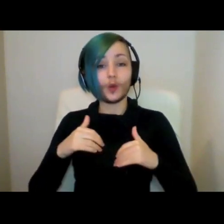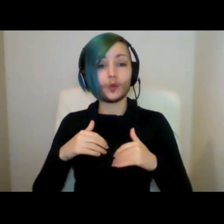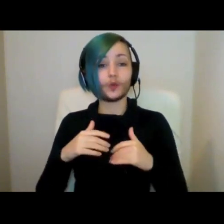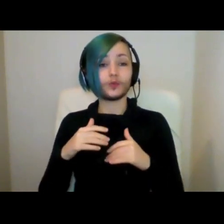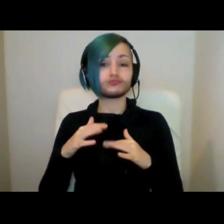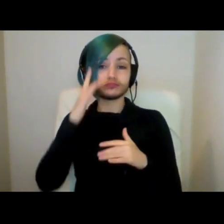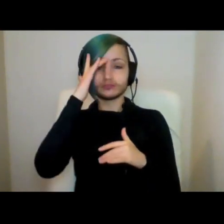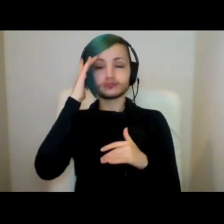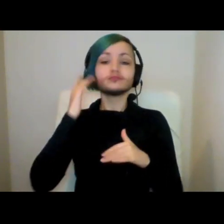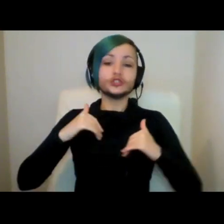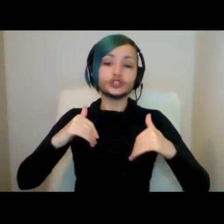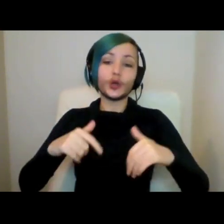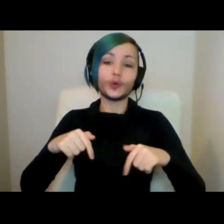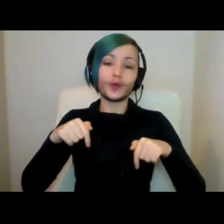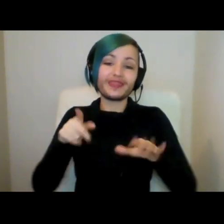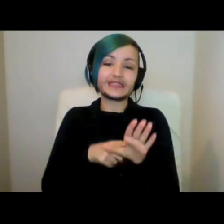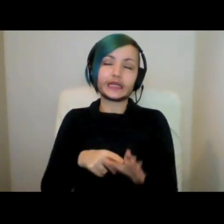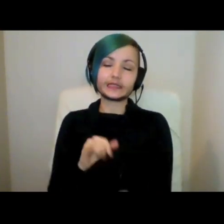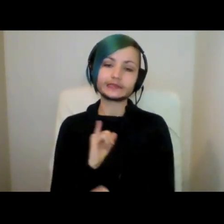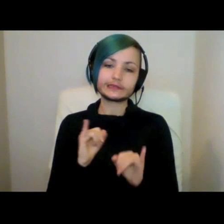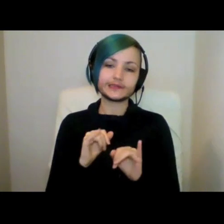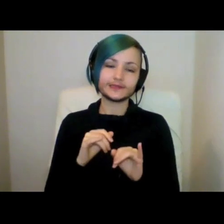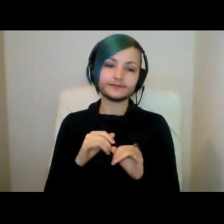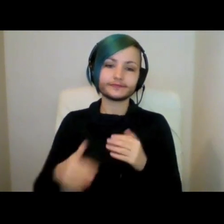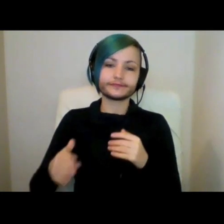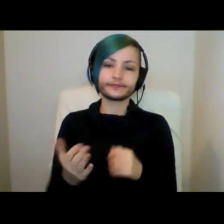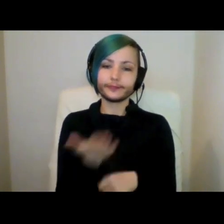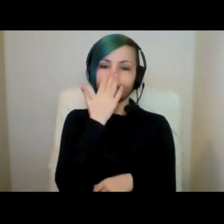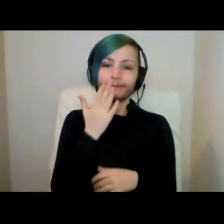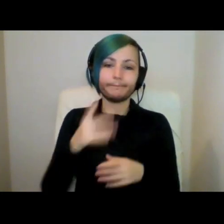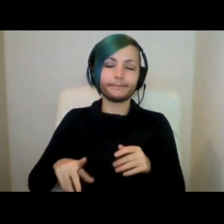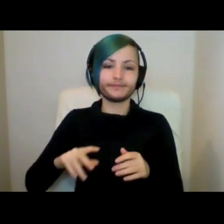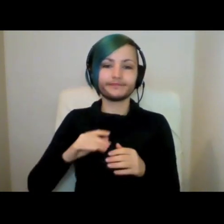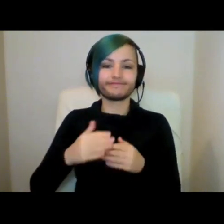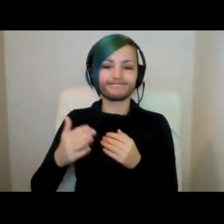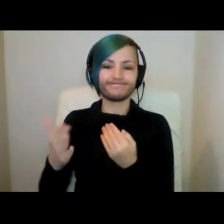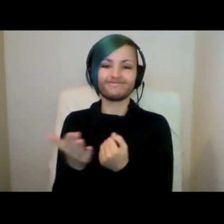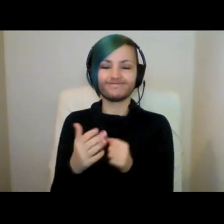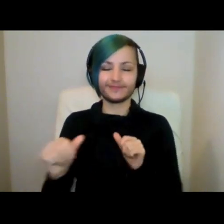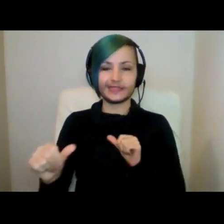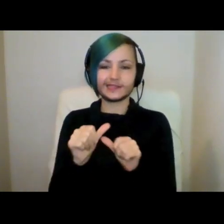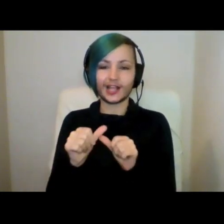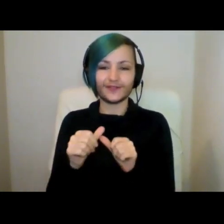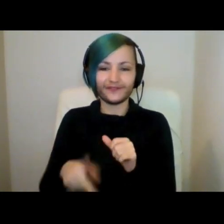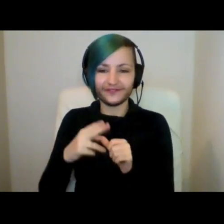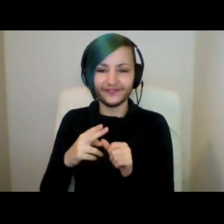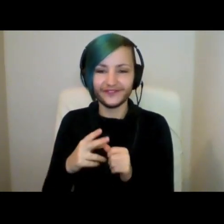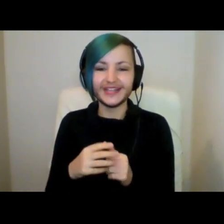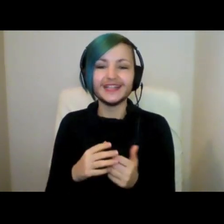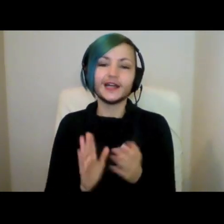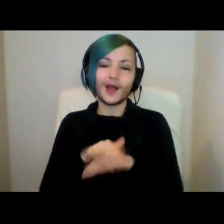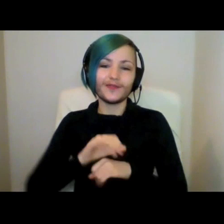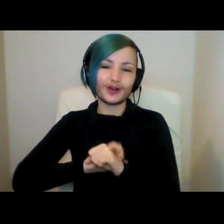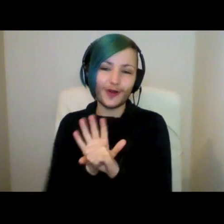cut short because of the lockdown, with Studio Voltaire, which was really significant. And I'm sure Sheryl and me can sort of, when we talk after the